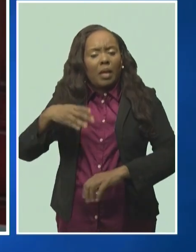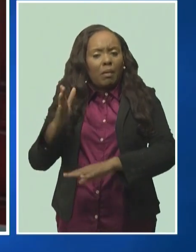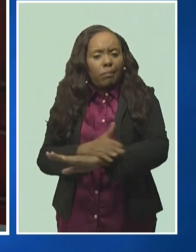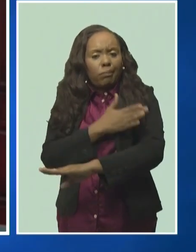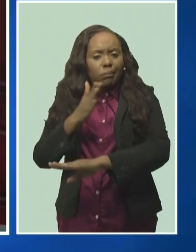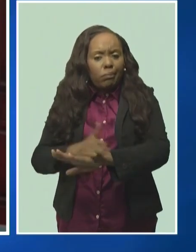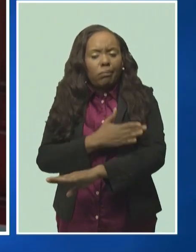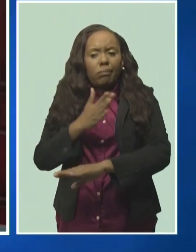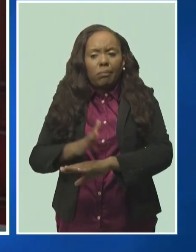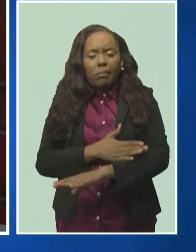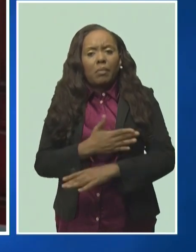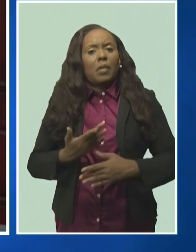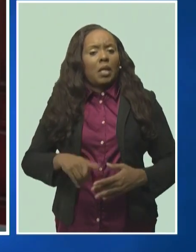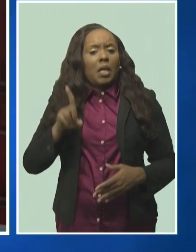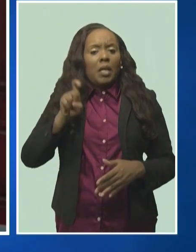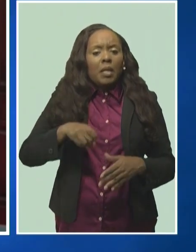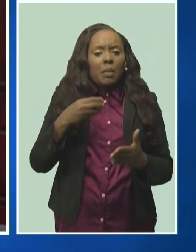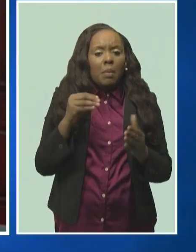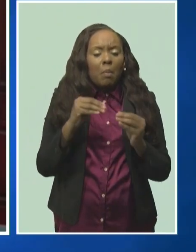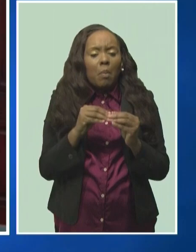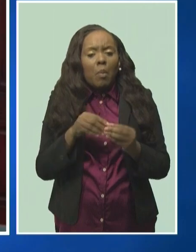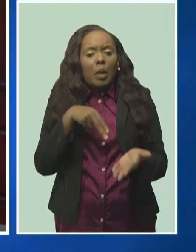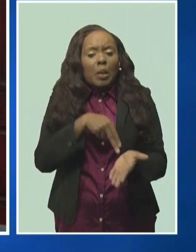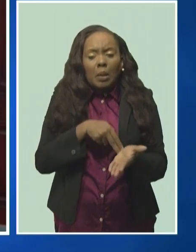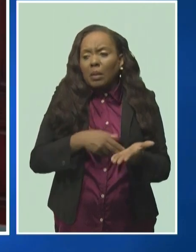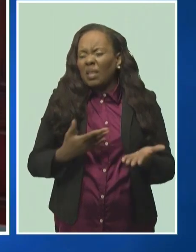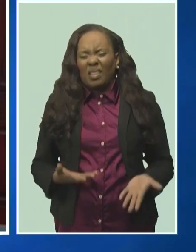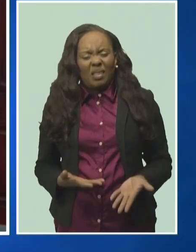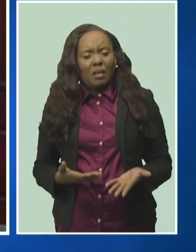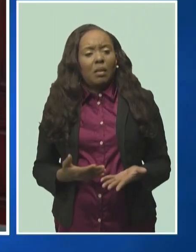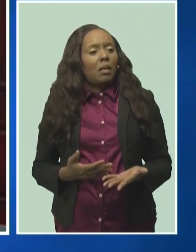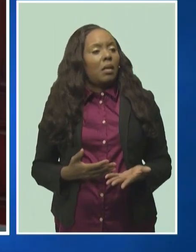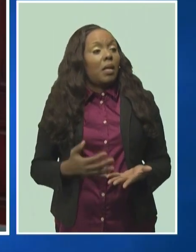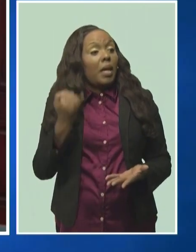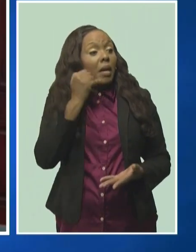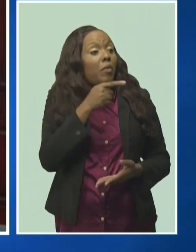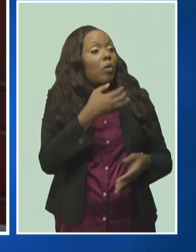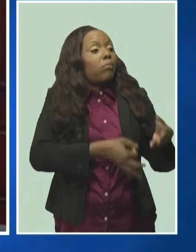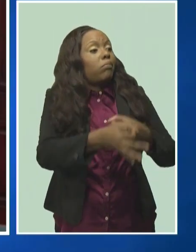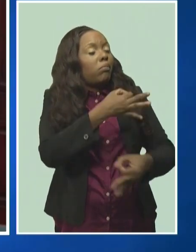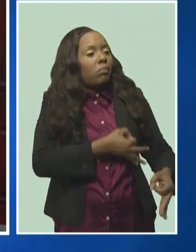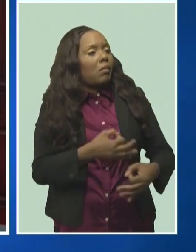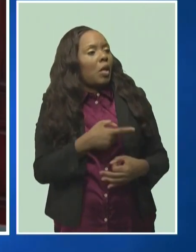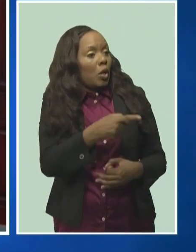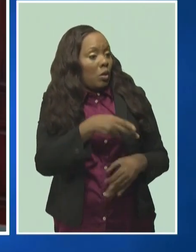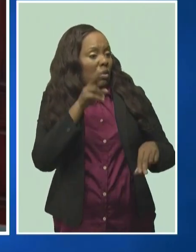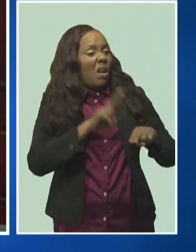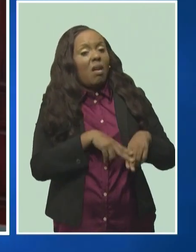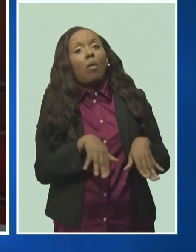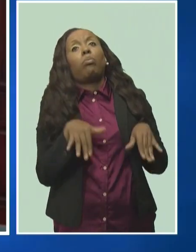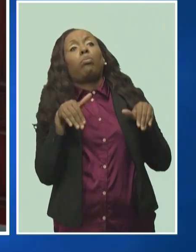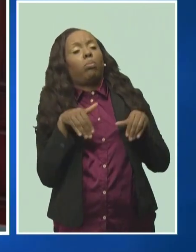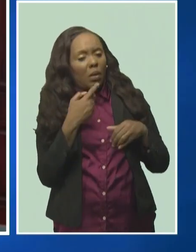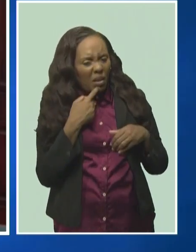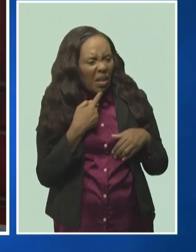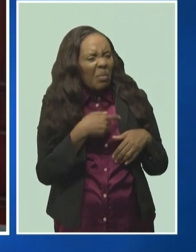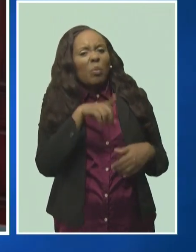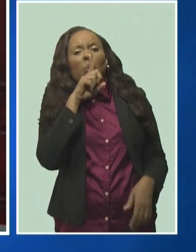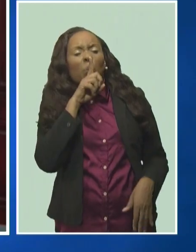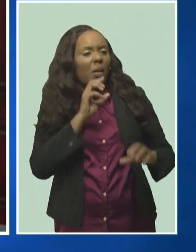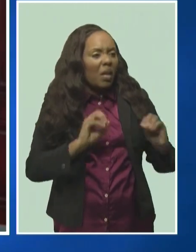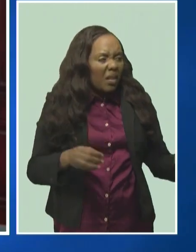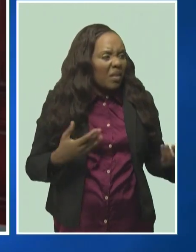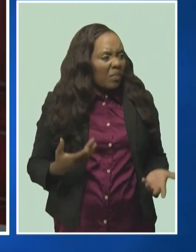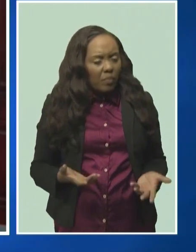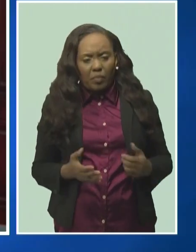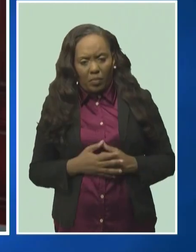and updating and we needed more nurses, etc.? What were you going to do? Sit down and let the people suffer and say, but at